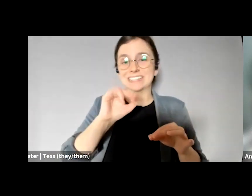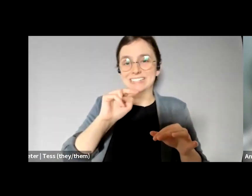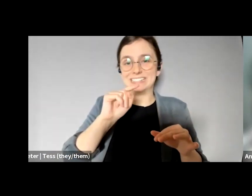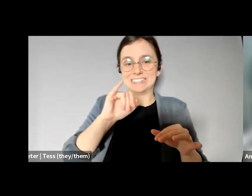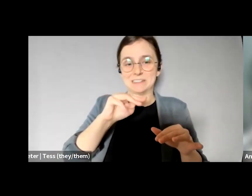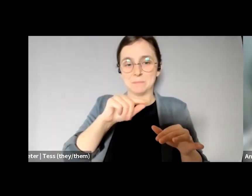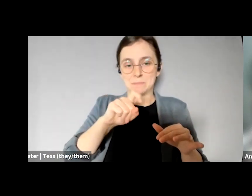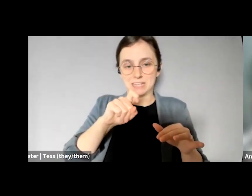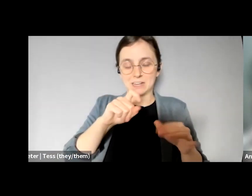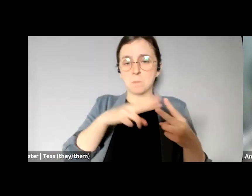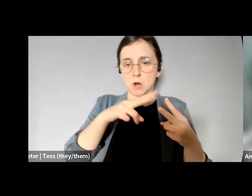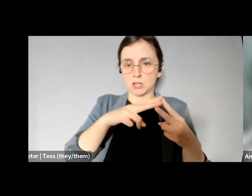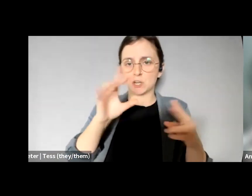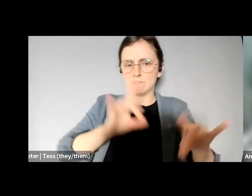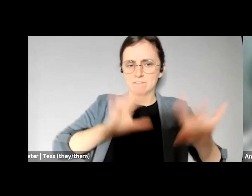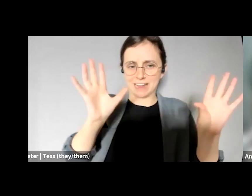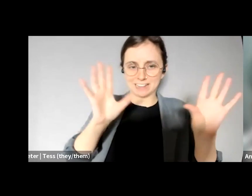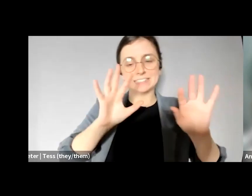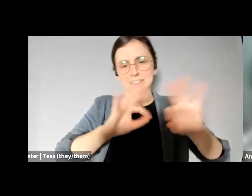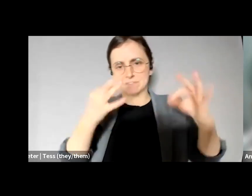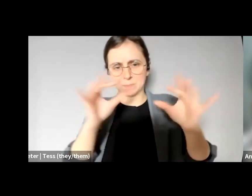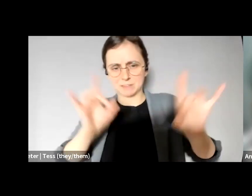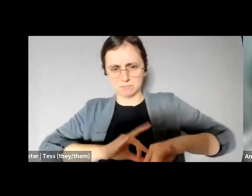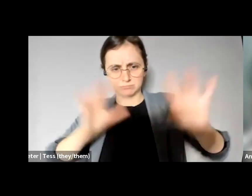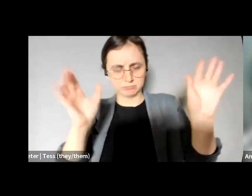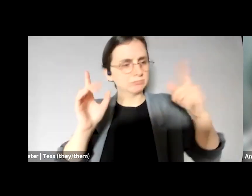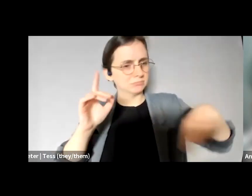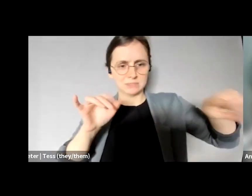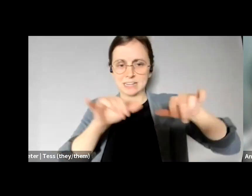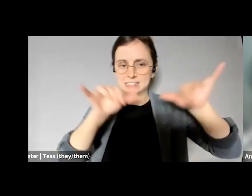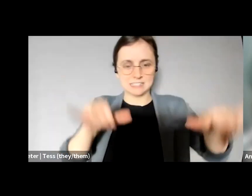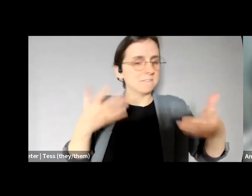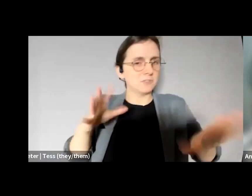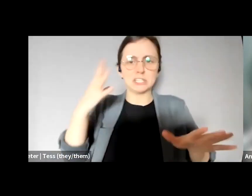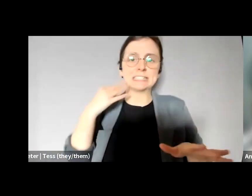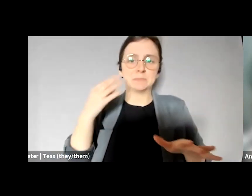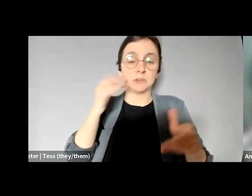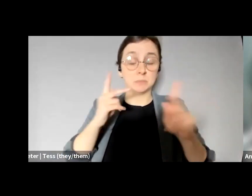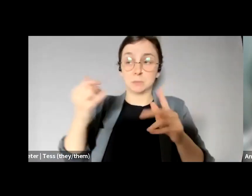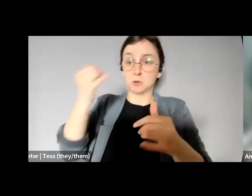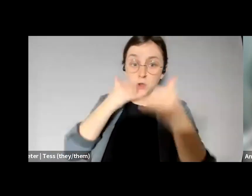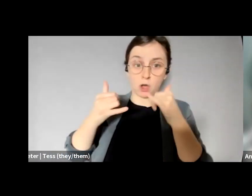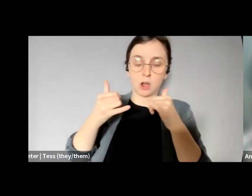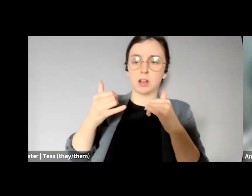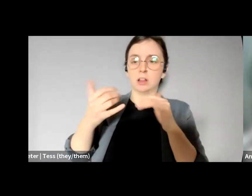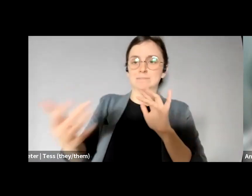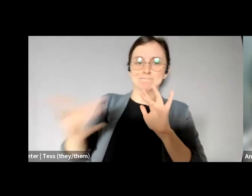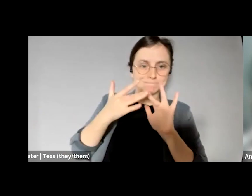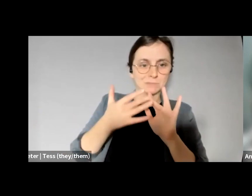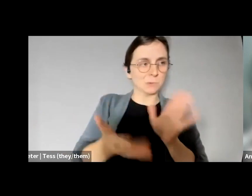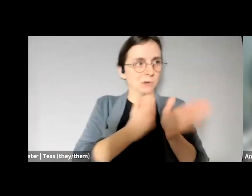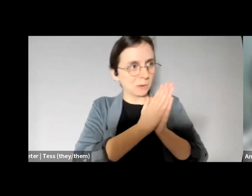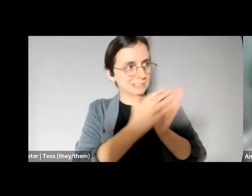family violence, right? That system has also long dealt with individuals calling for support and